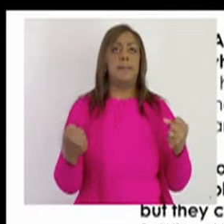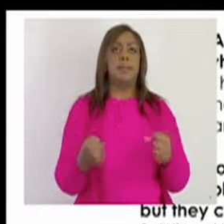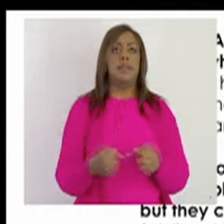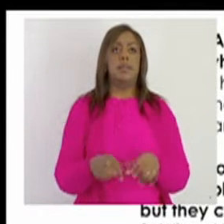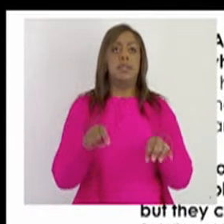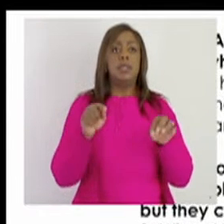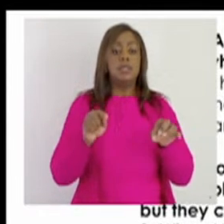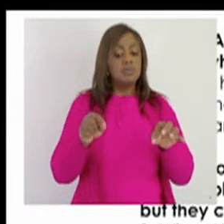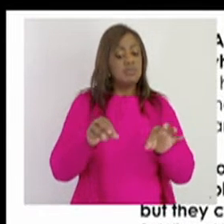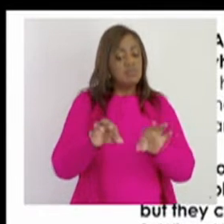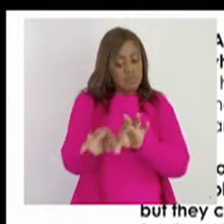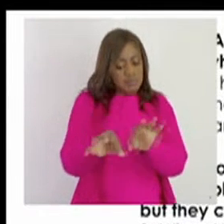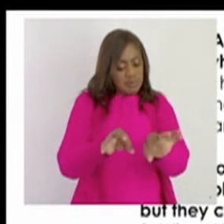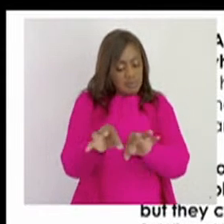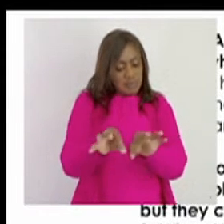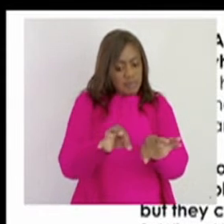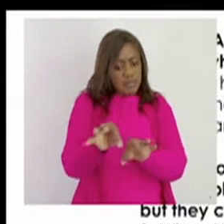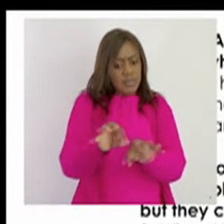to explain